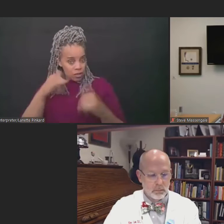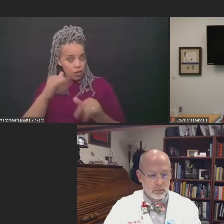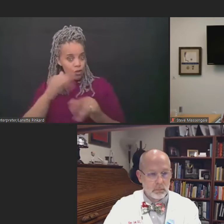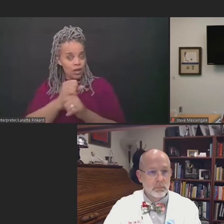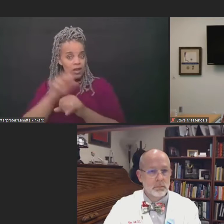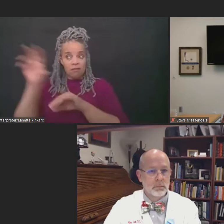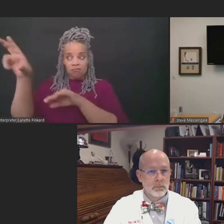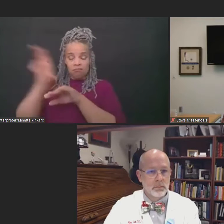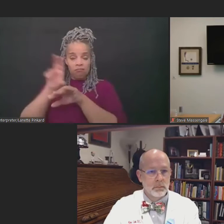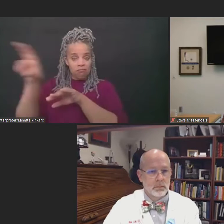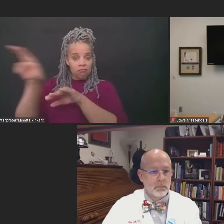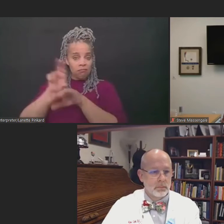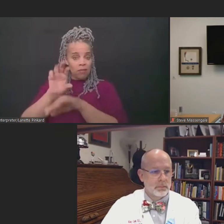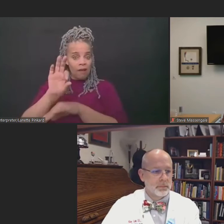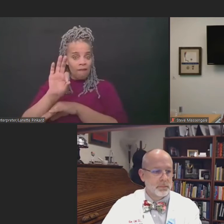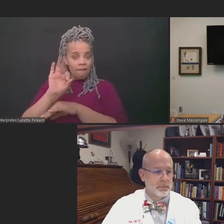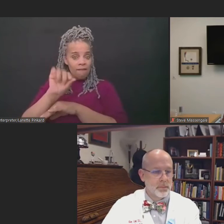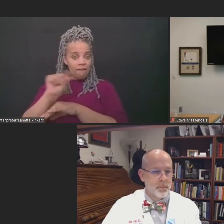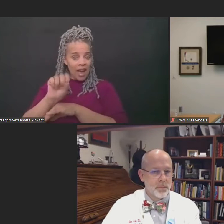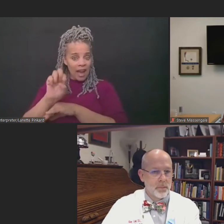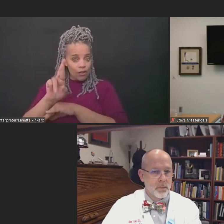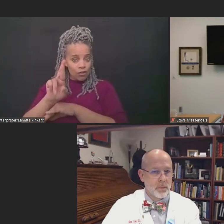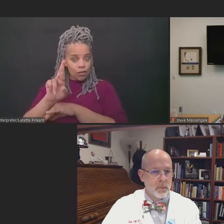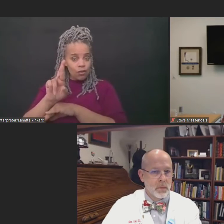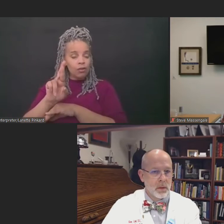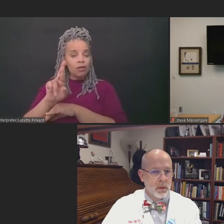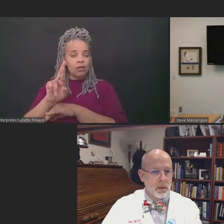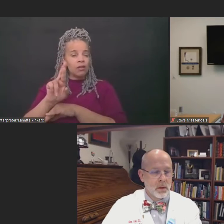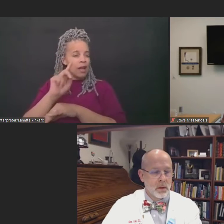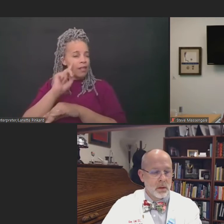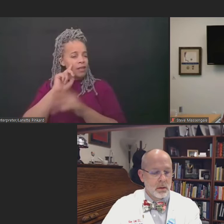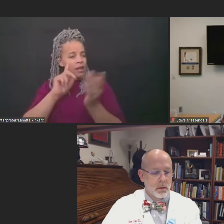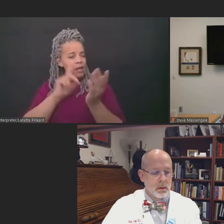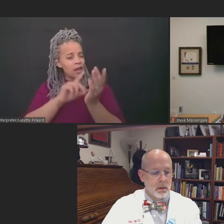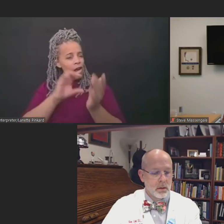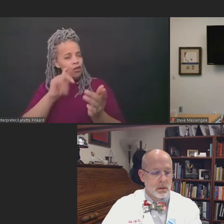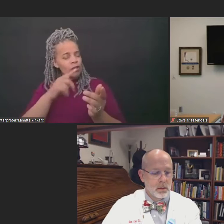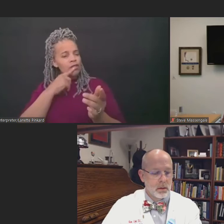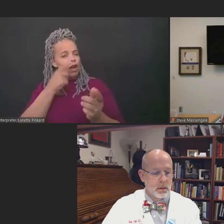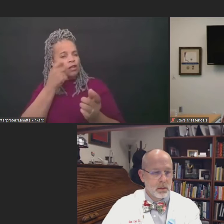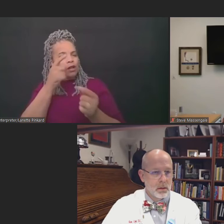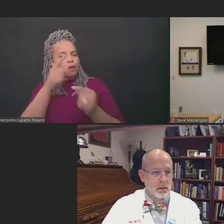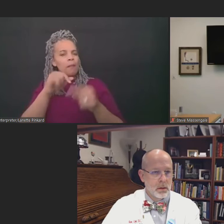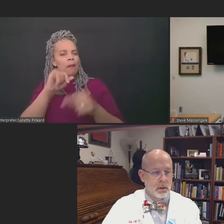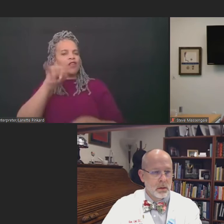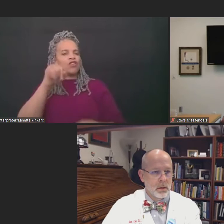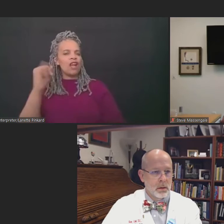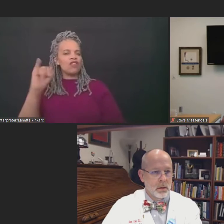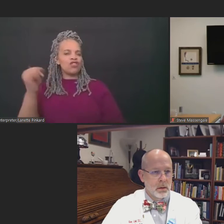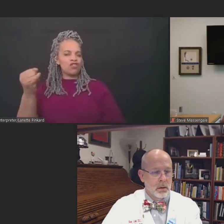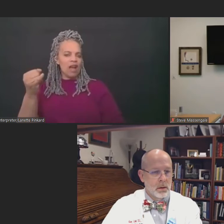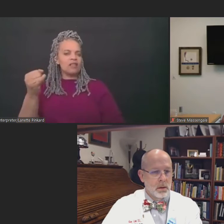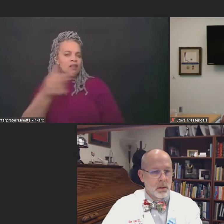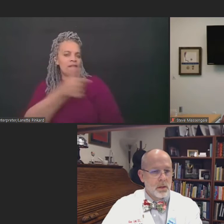of Pfizer? And I guess, Dr. Cook touched on a little bit of hopefully the Johnson & Johnson vaccine as